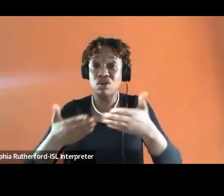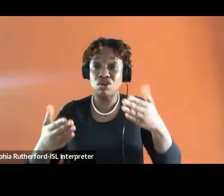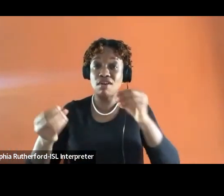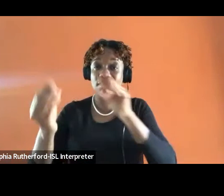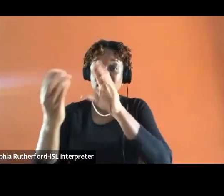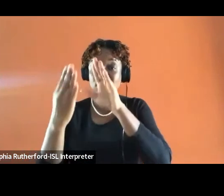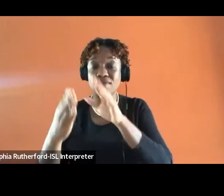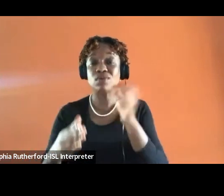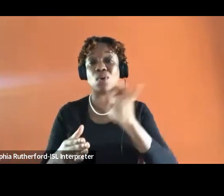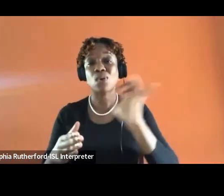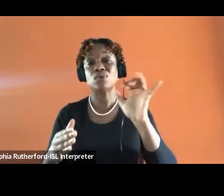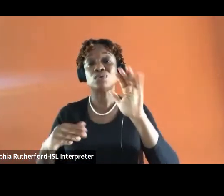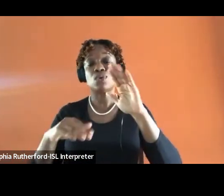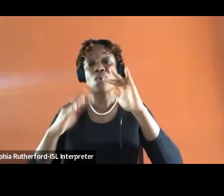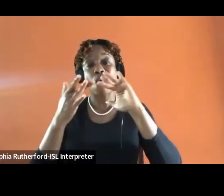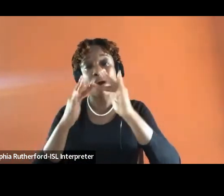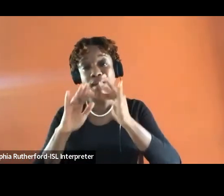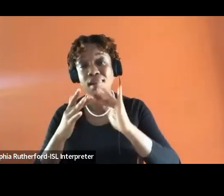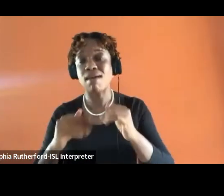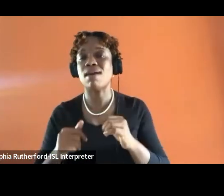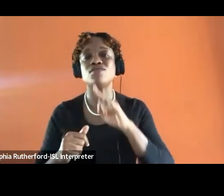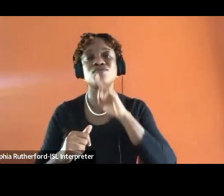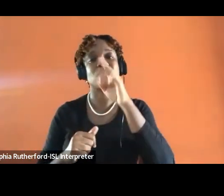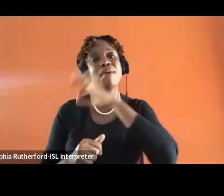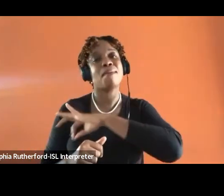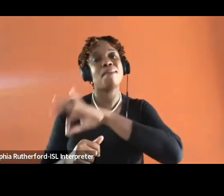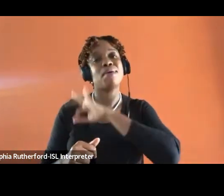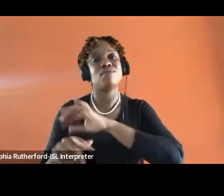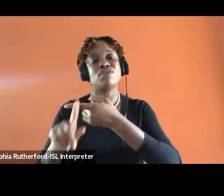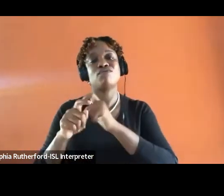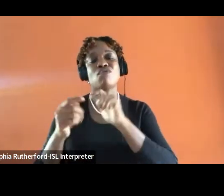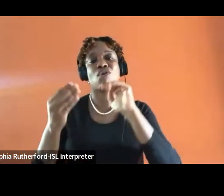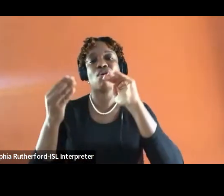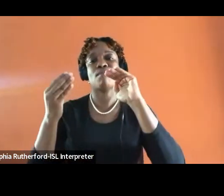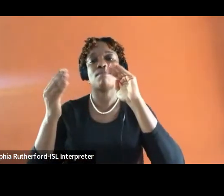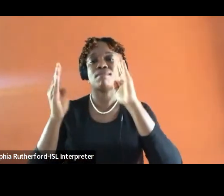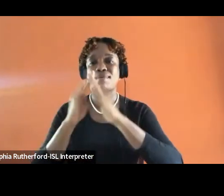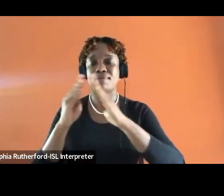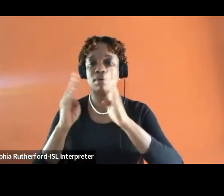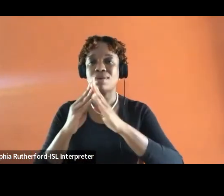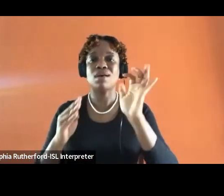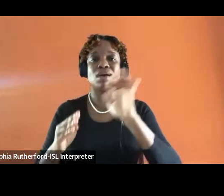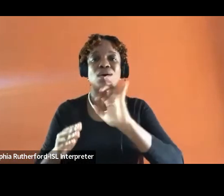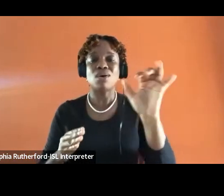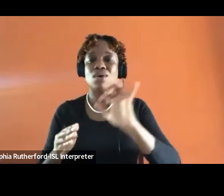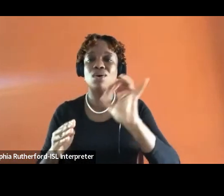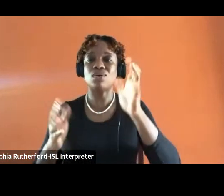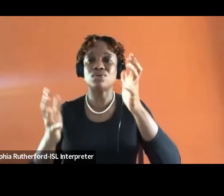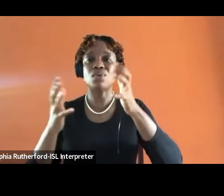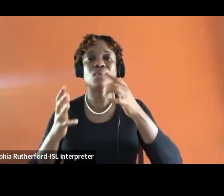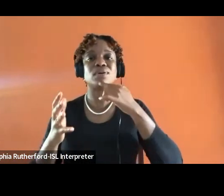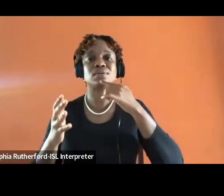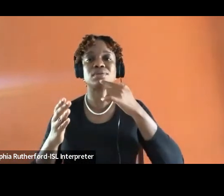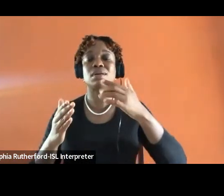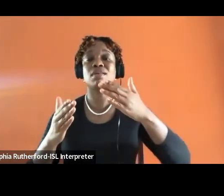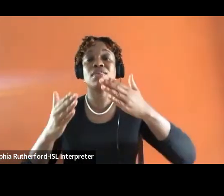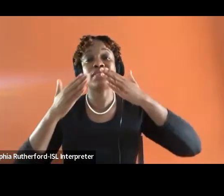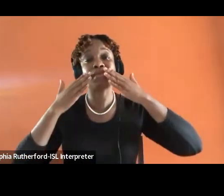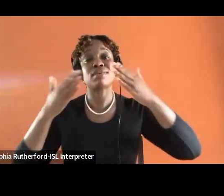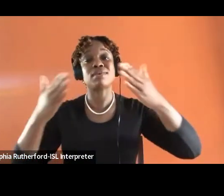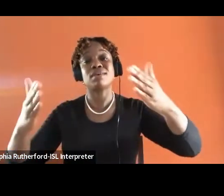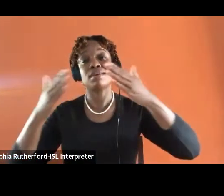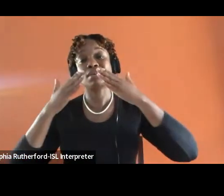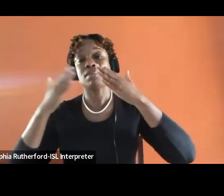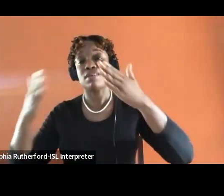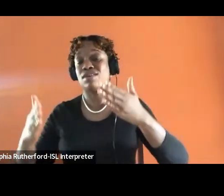benefited from this conference. And we want to extend a big thank you to the hardworking team.